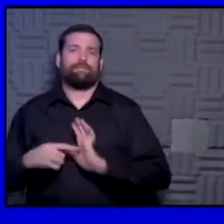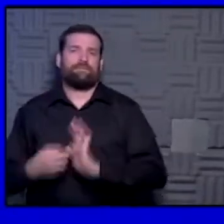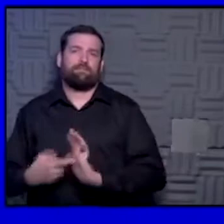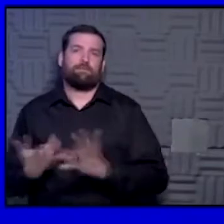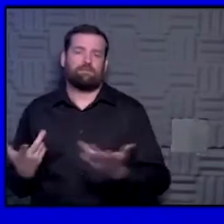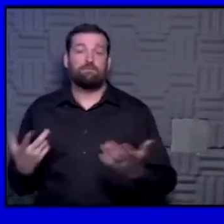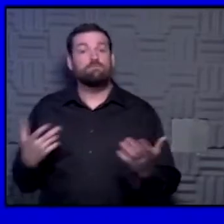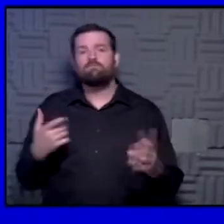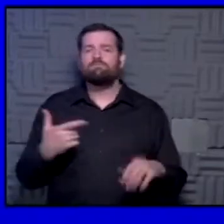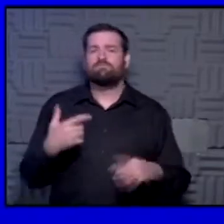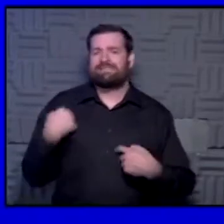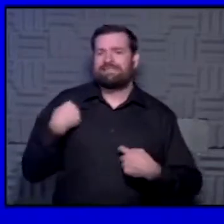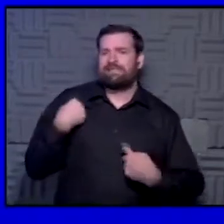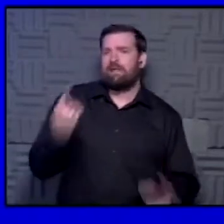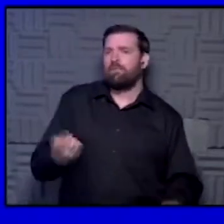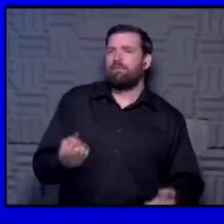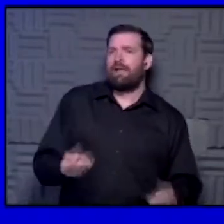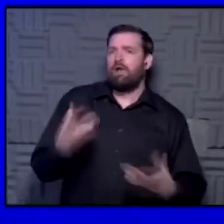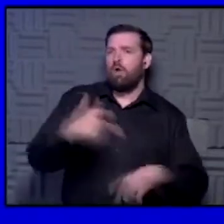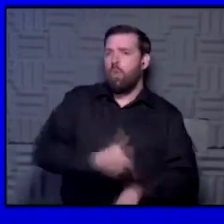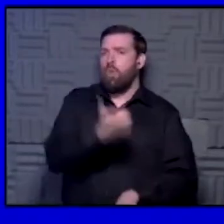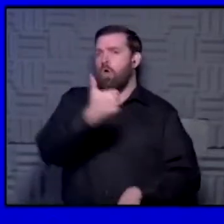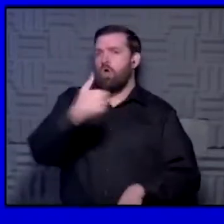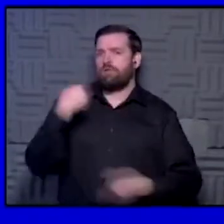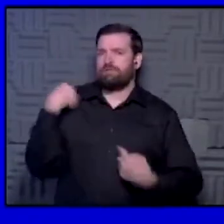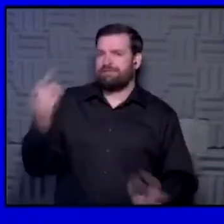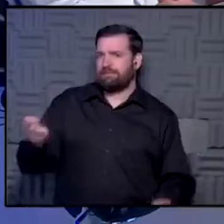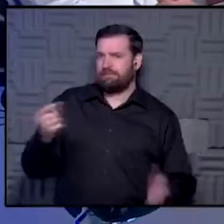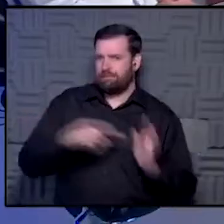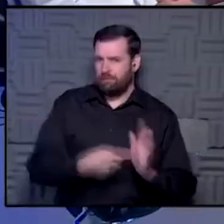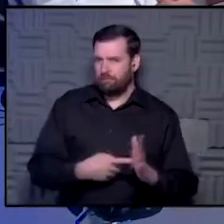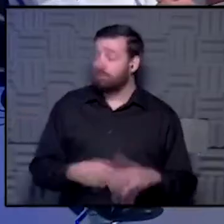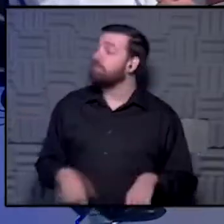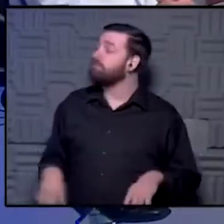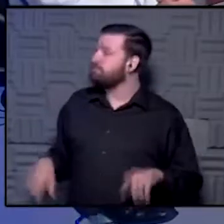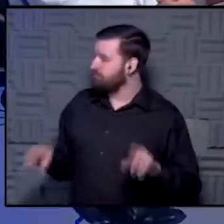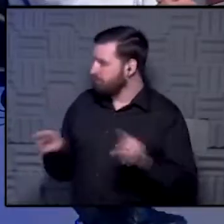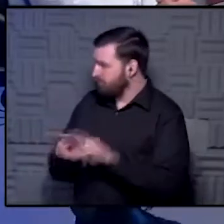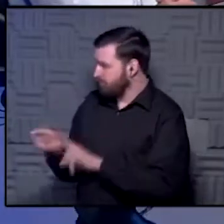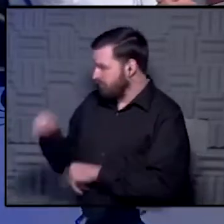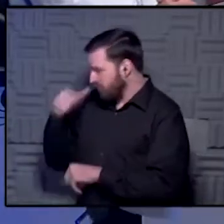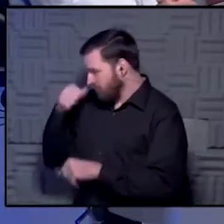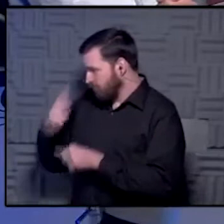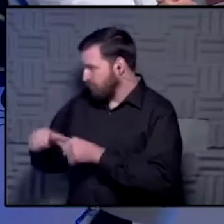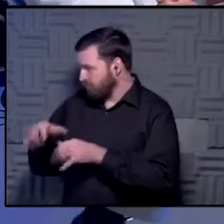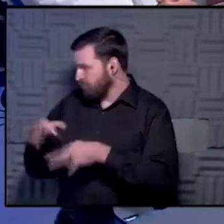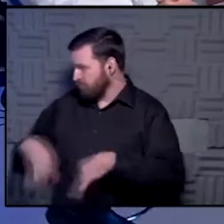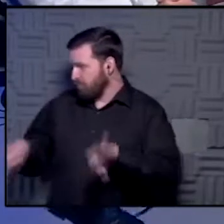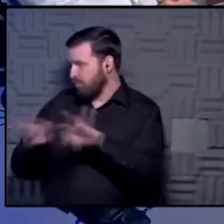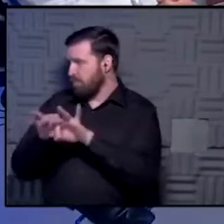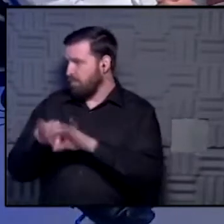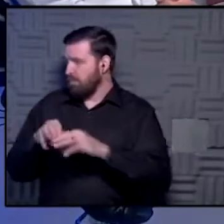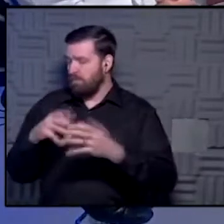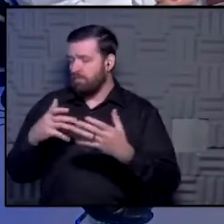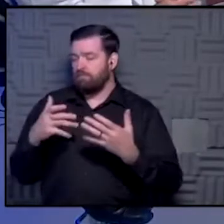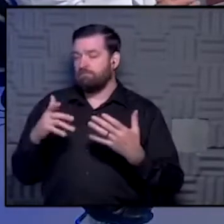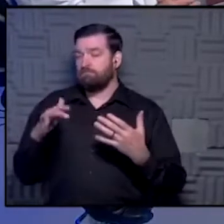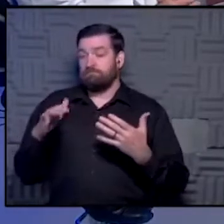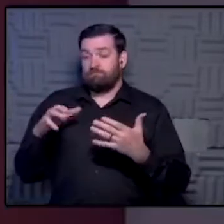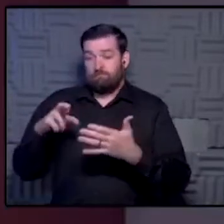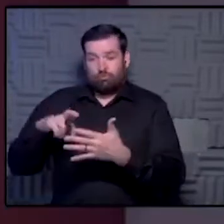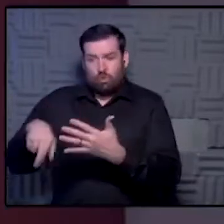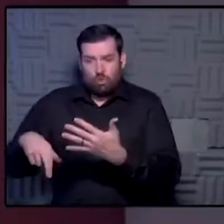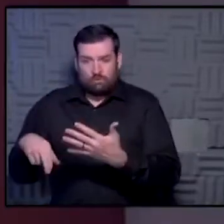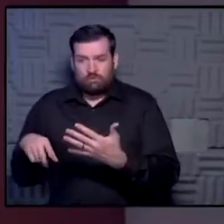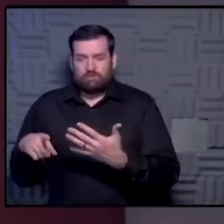from your diagnosis is more important about the detection of the antibodies. And I think it's important to keep in mind that depending, or regardless of what the result is,